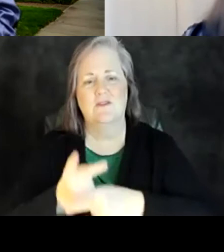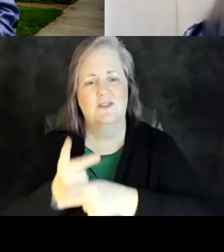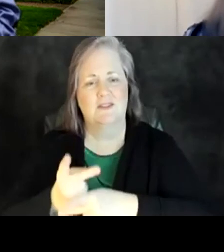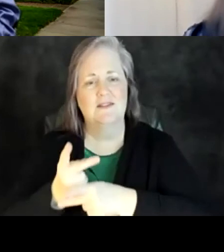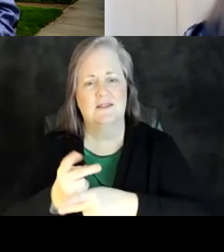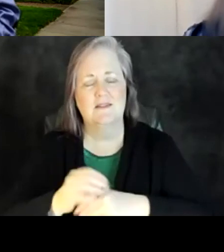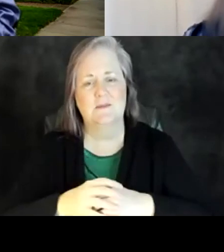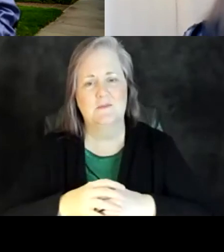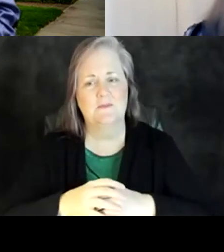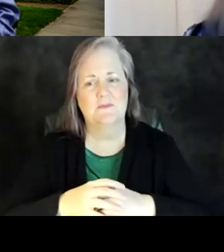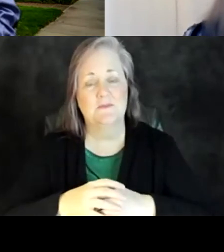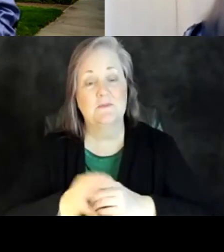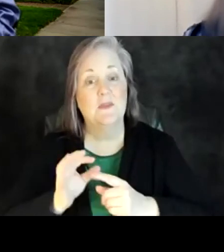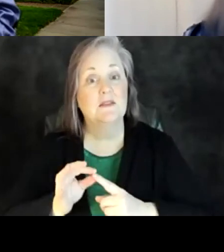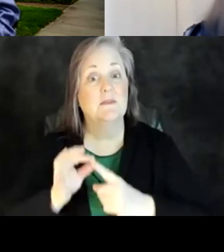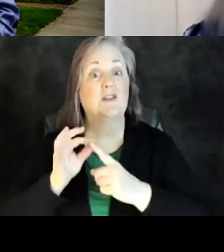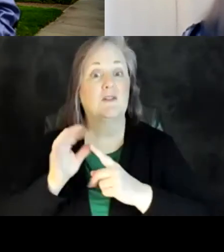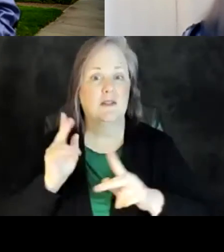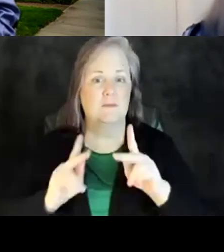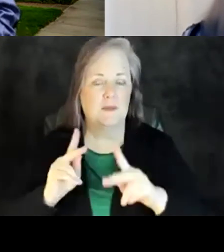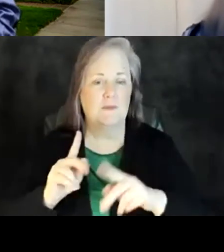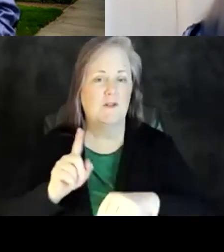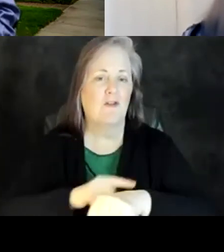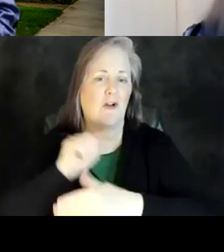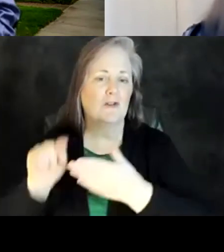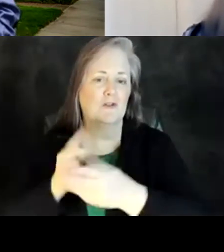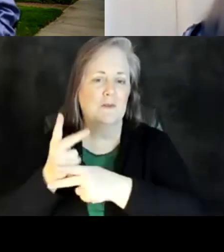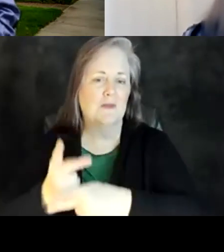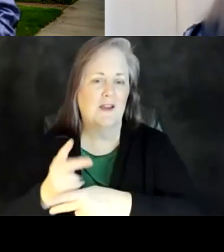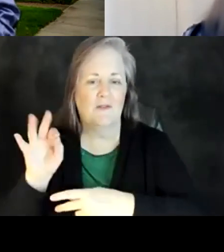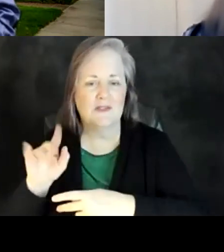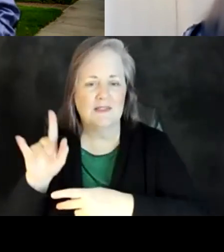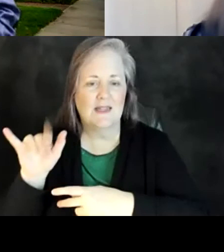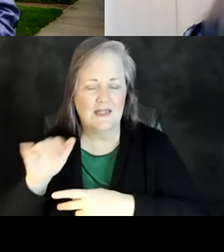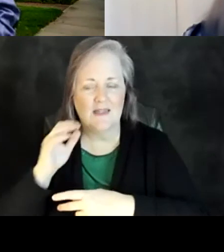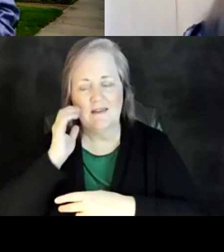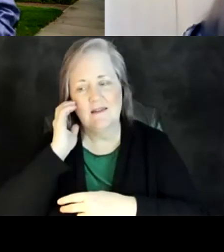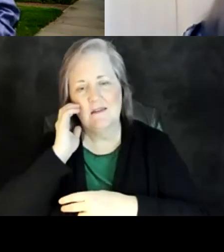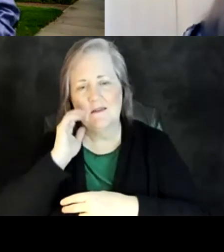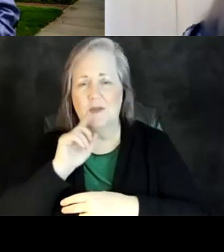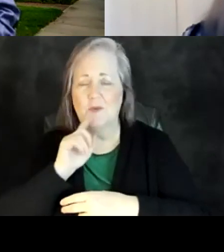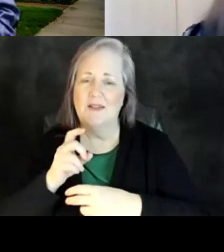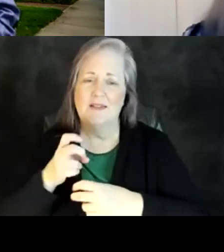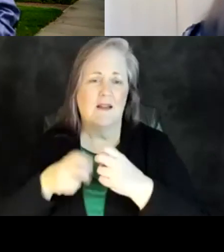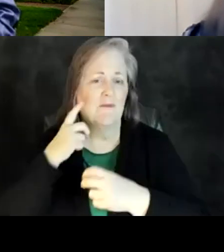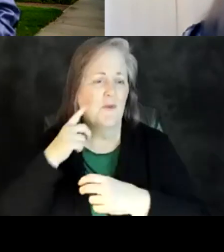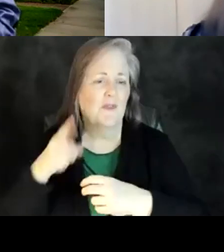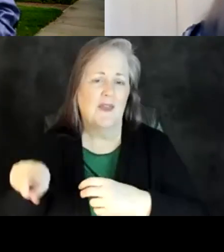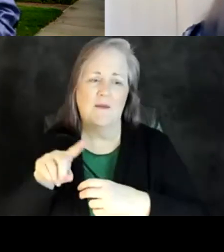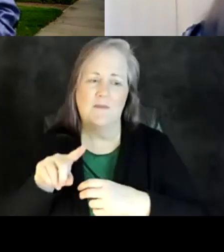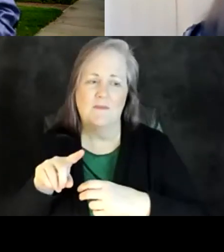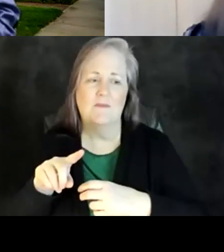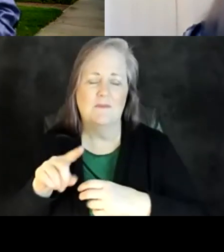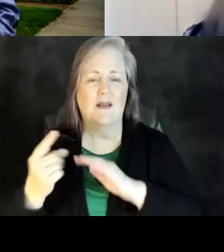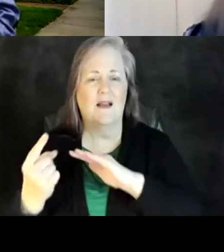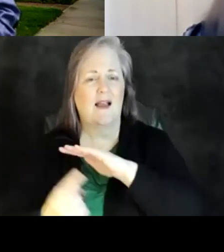know that especially for people in long-term care facilities, it's been really, really tough on them, being in